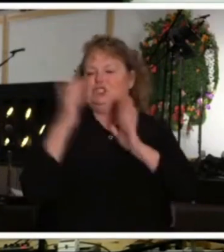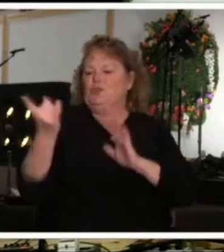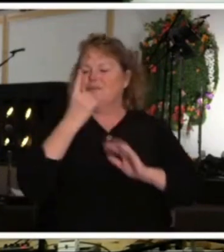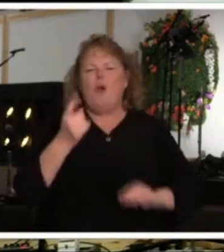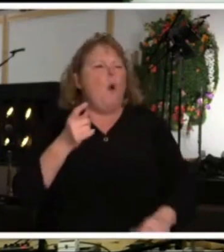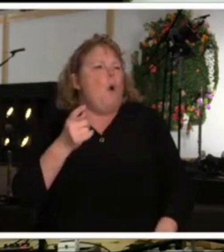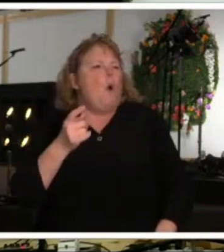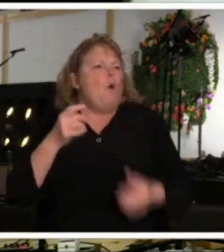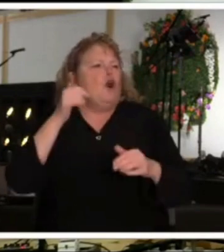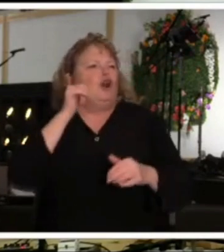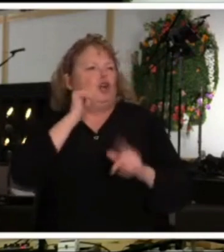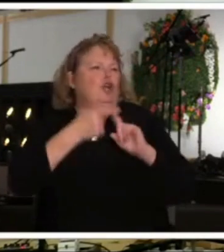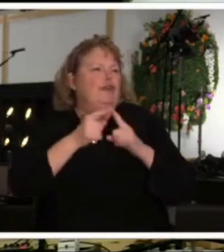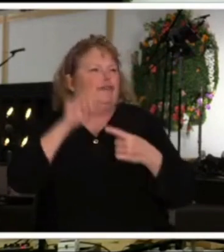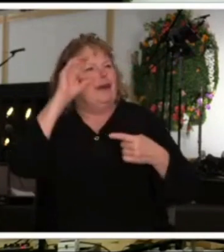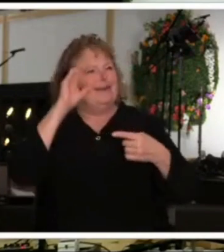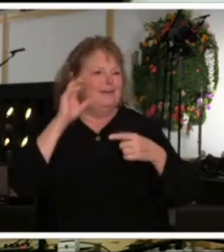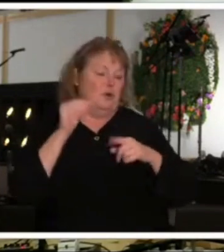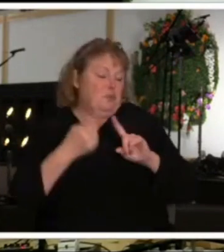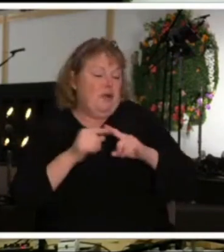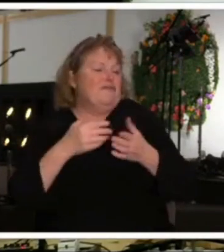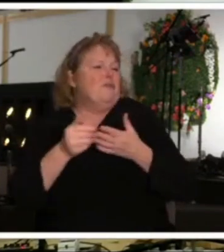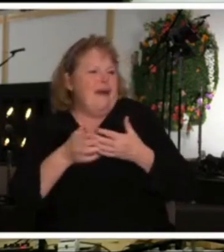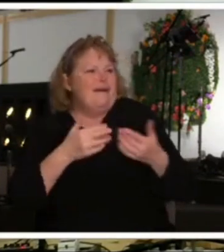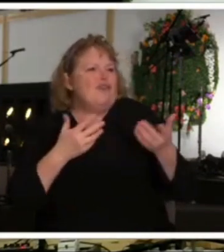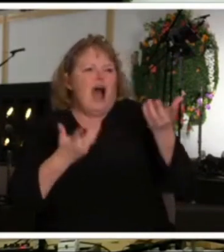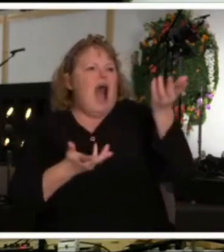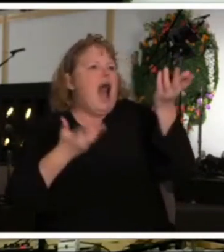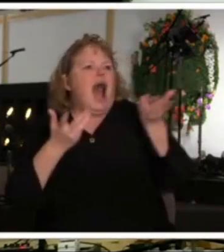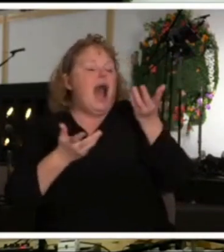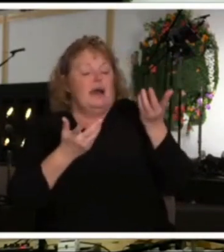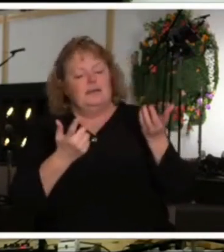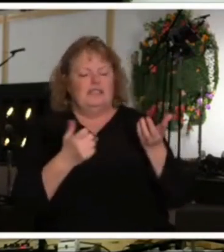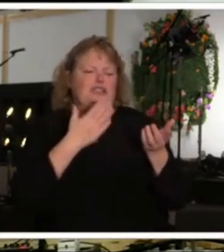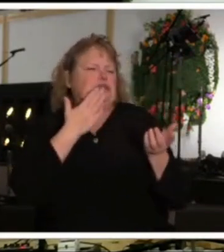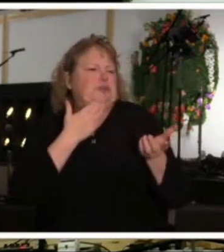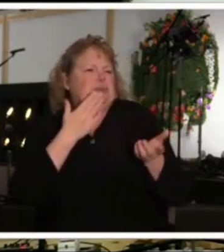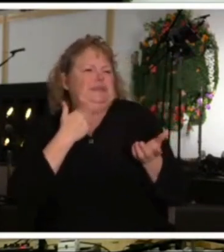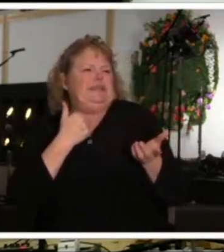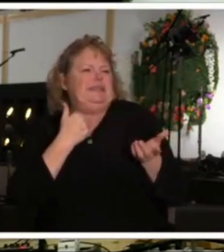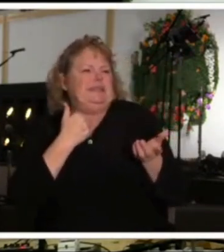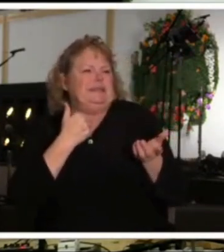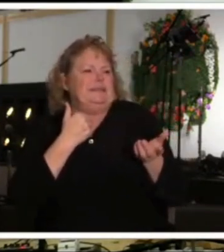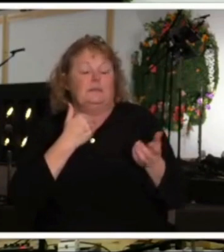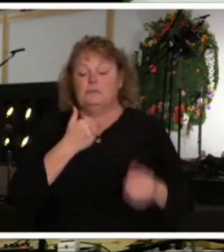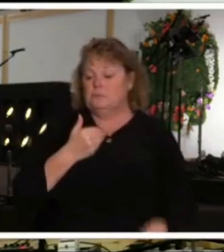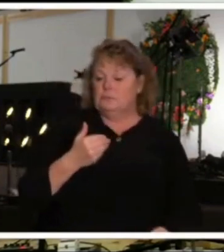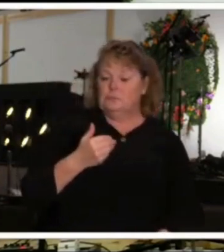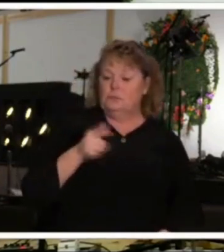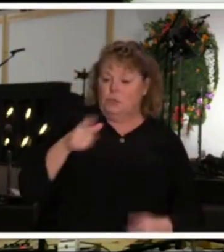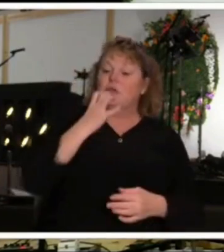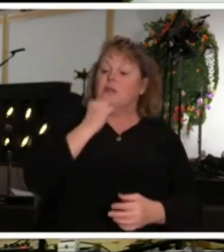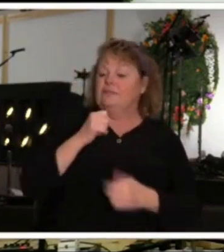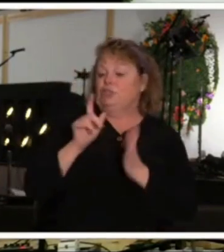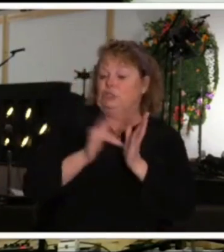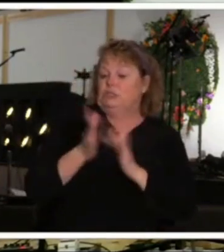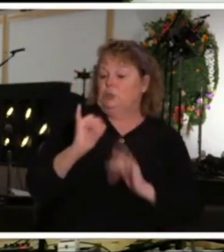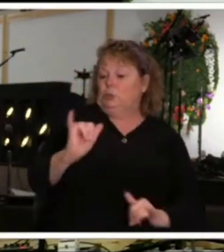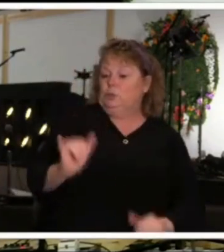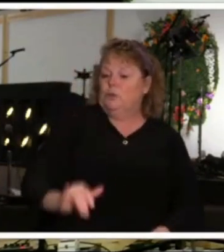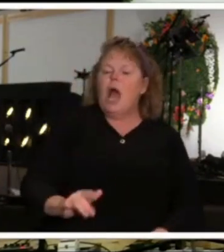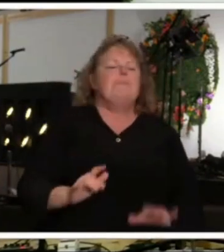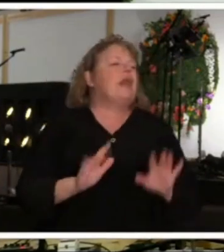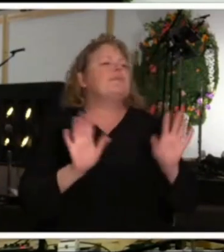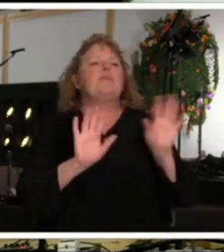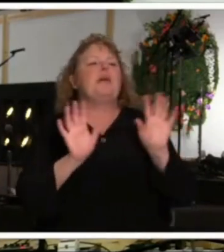They're great. Man, they take me out to nice dinners. They open up the car door. They're sweet. And the question is, the only question I ask, do they love Jesus? Do they know Jesus?